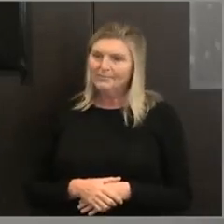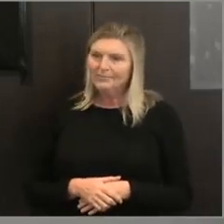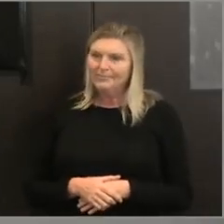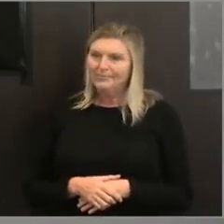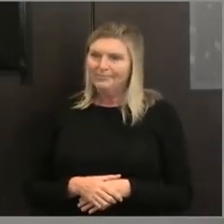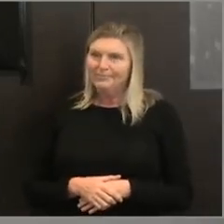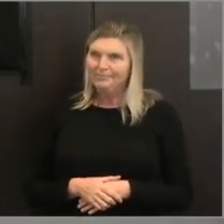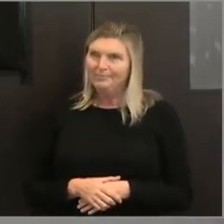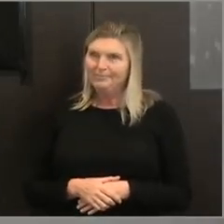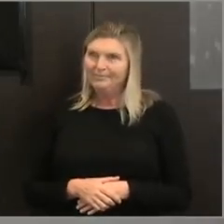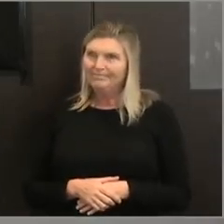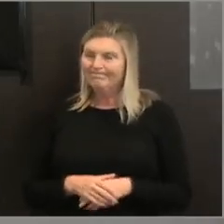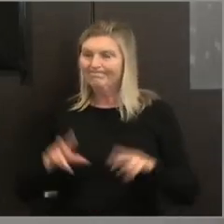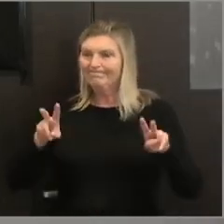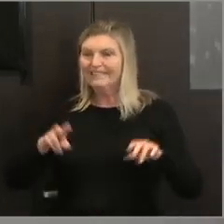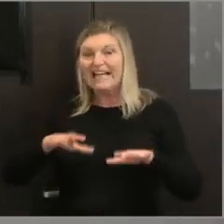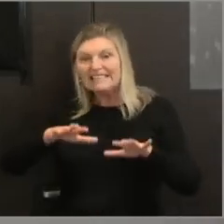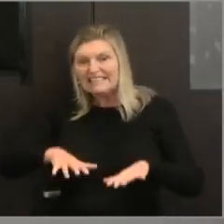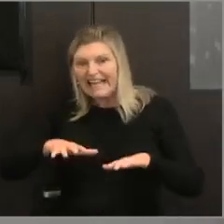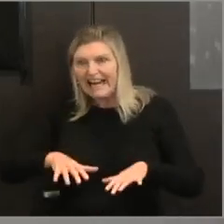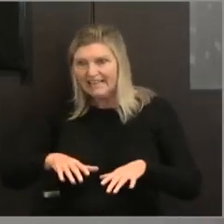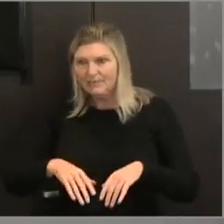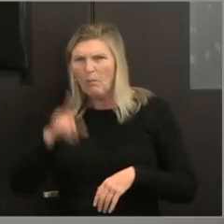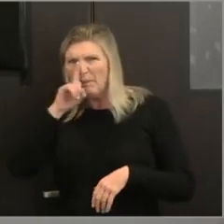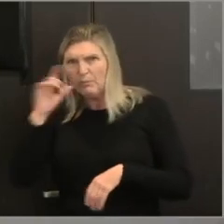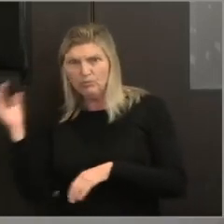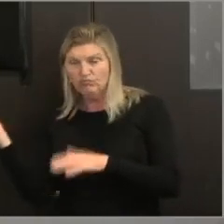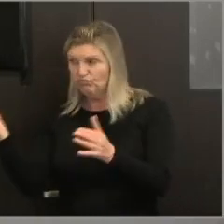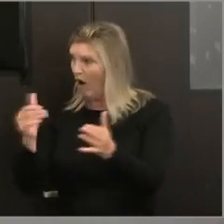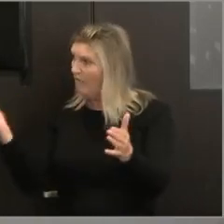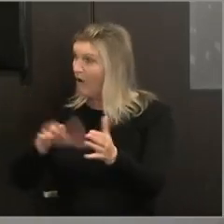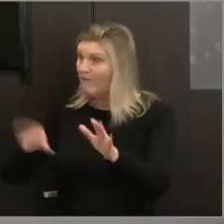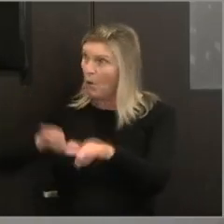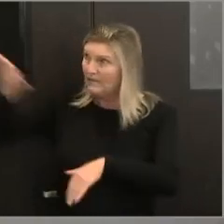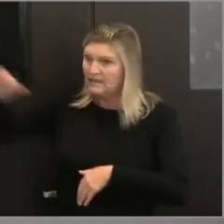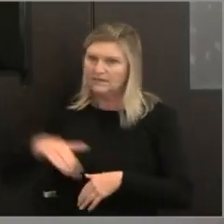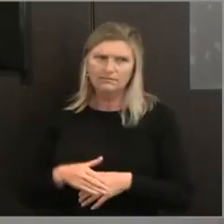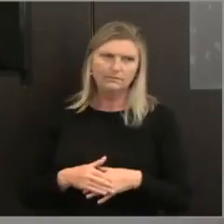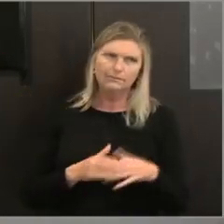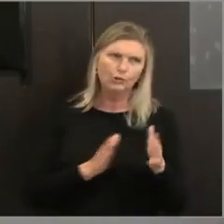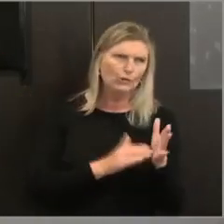The settler state governments, New Zealand, Australia and so on,